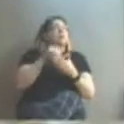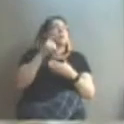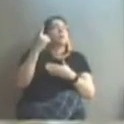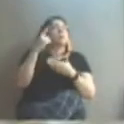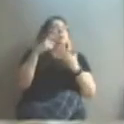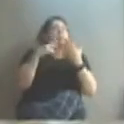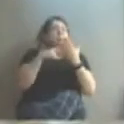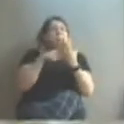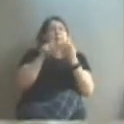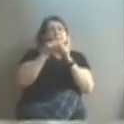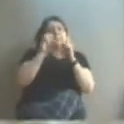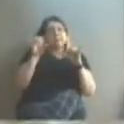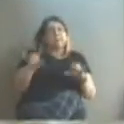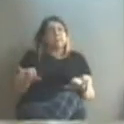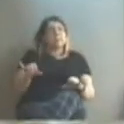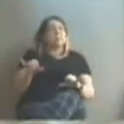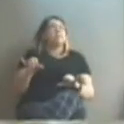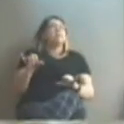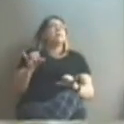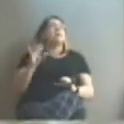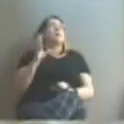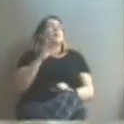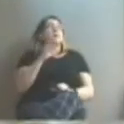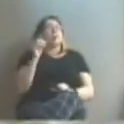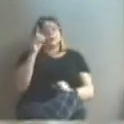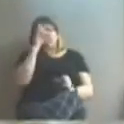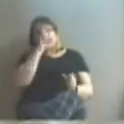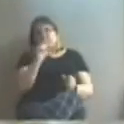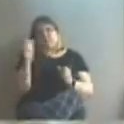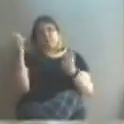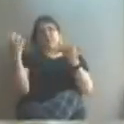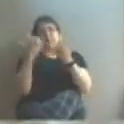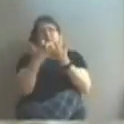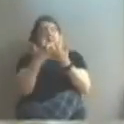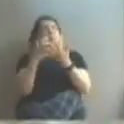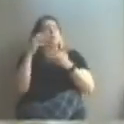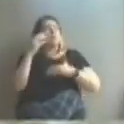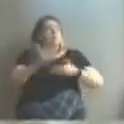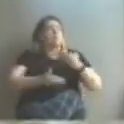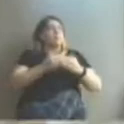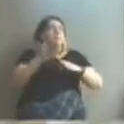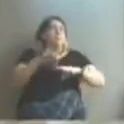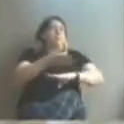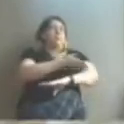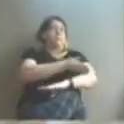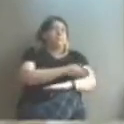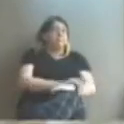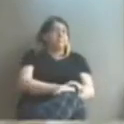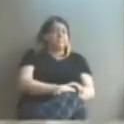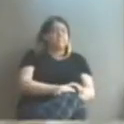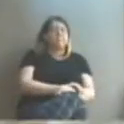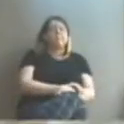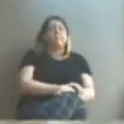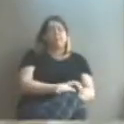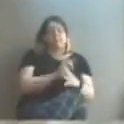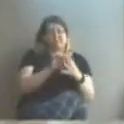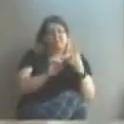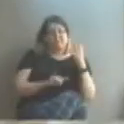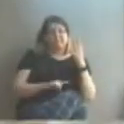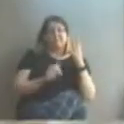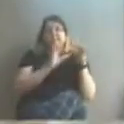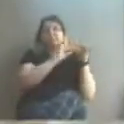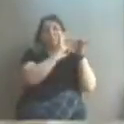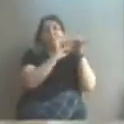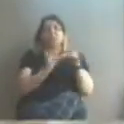but also part of responsiveness is strategic alignment and process improvement. What we're talking about here again is